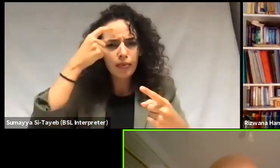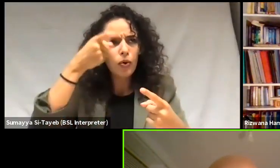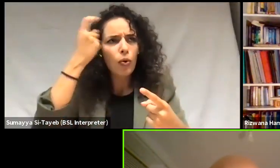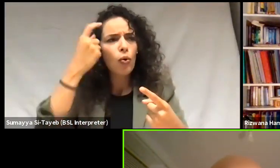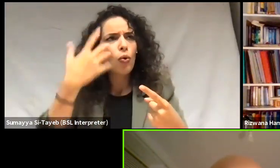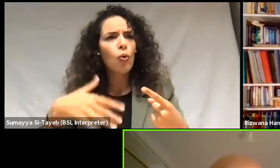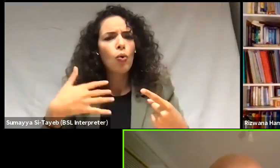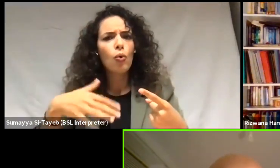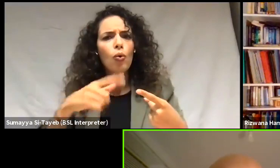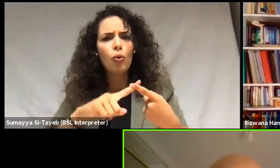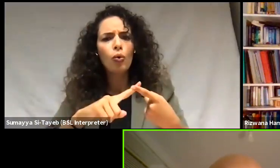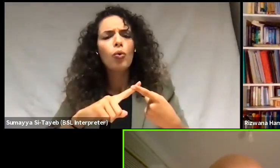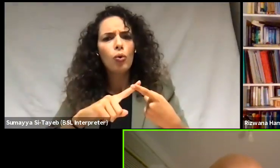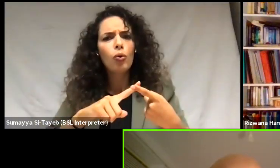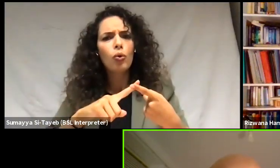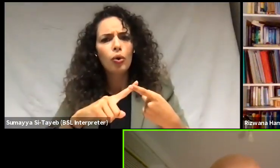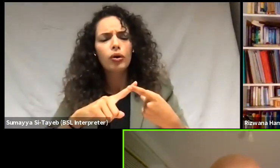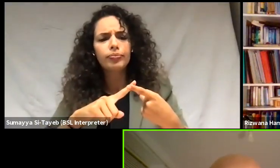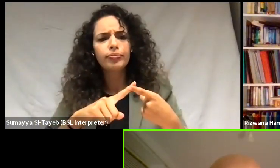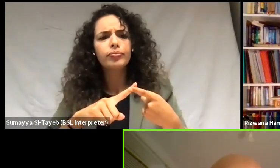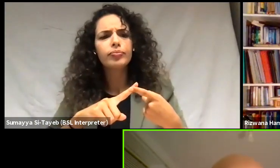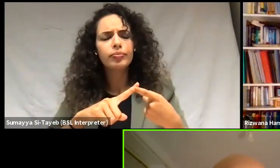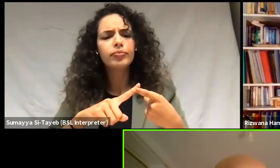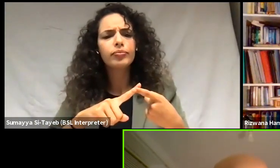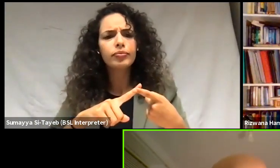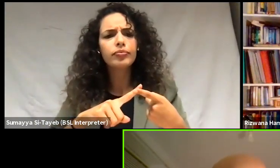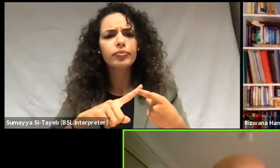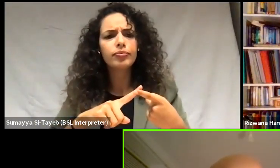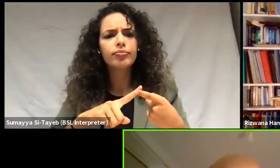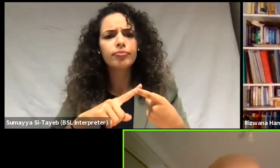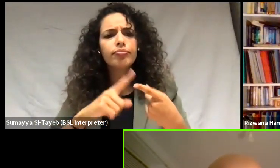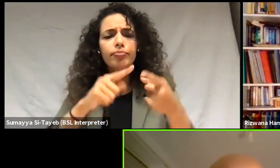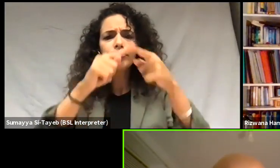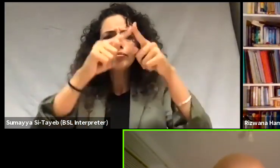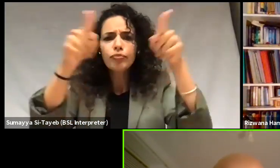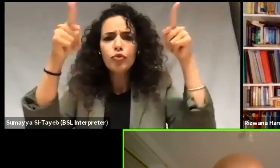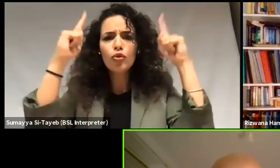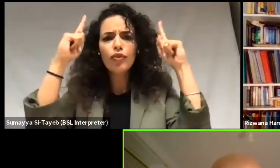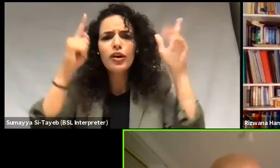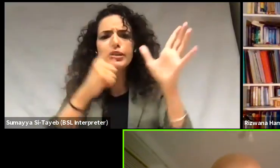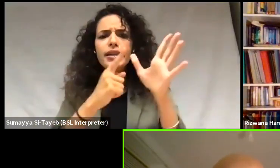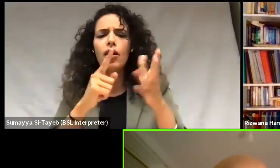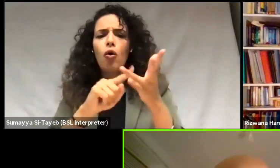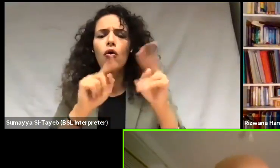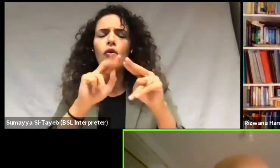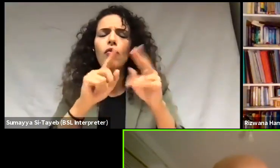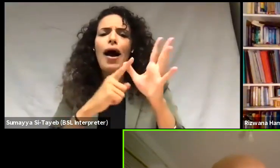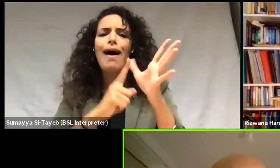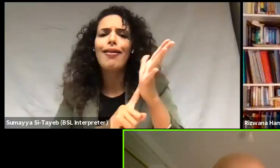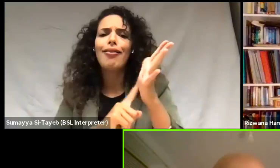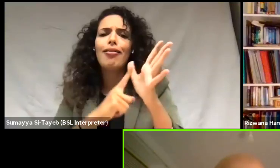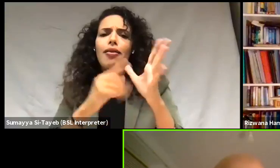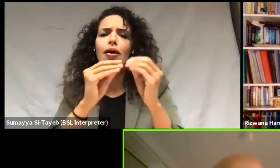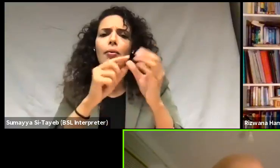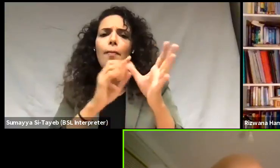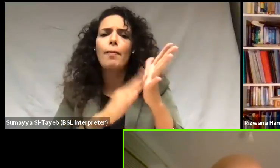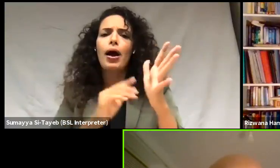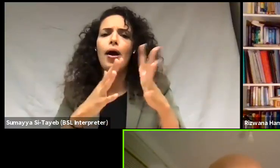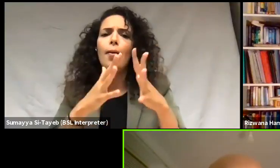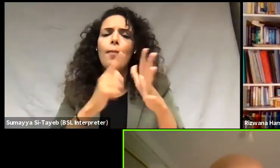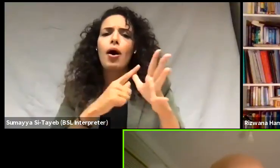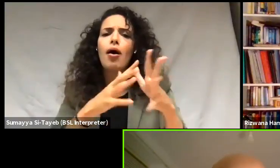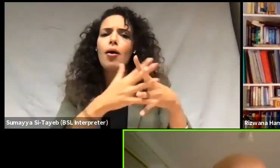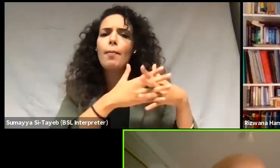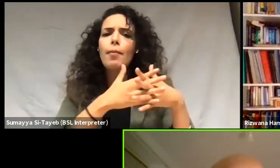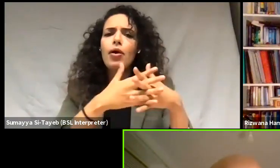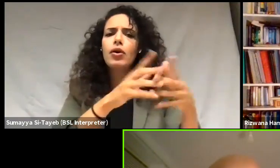similar picture and a lead on this. So there was a University of Alabama report which showed that there was